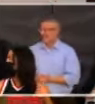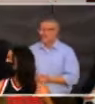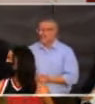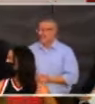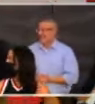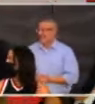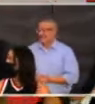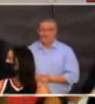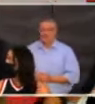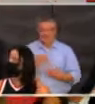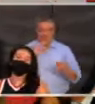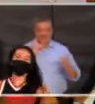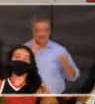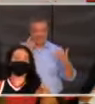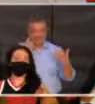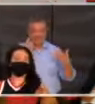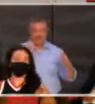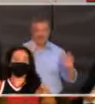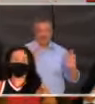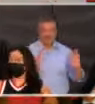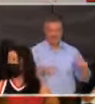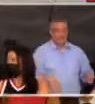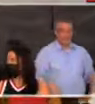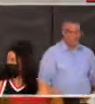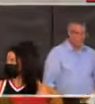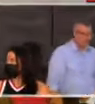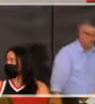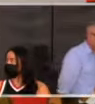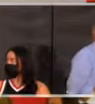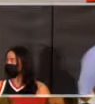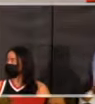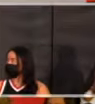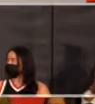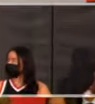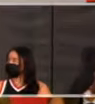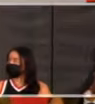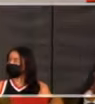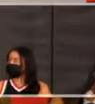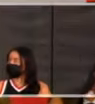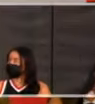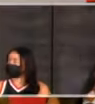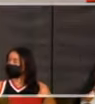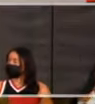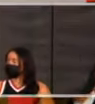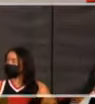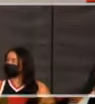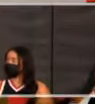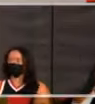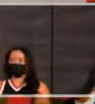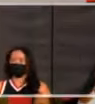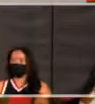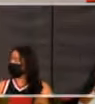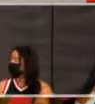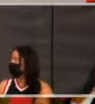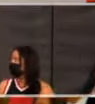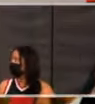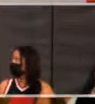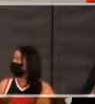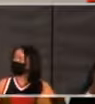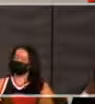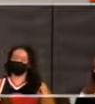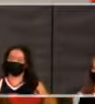We're all done. We're just doing the photo. Okay, we're not going to take any questions. Anyway, one last photo. All right, one more time. We'll just hold up the bills